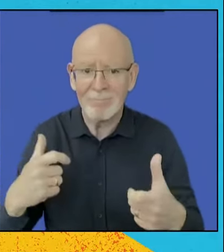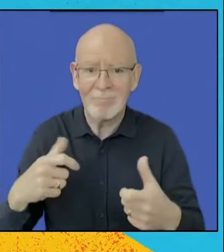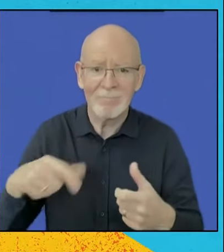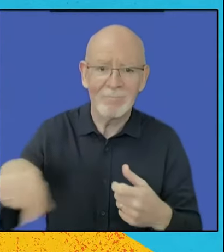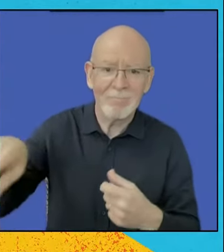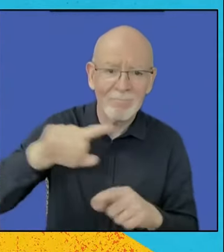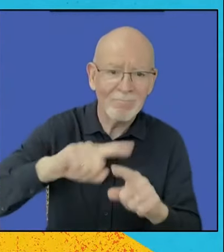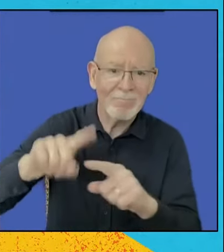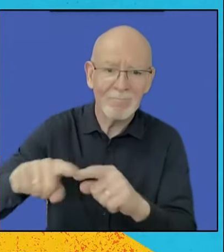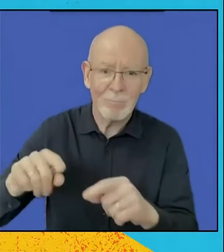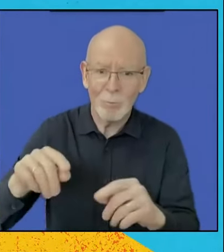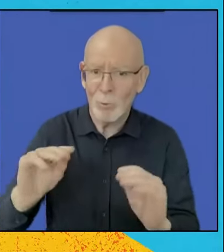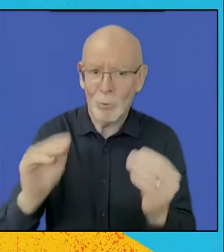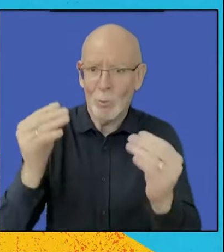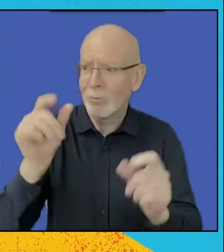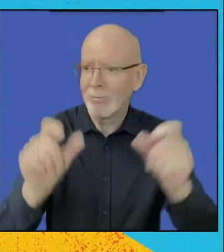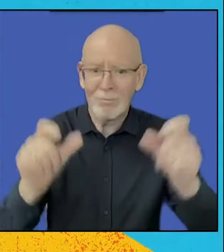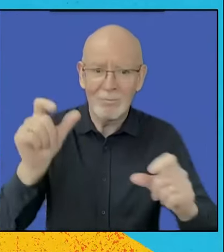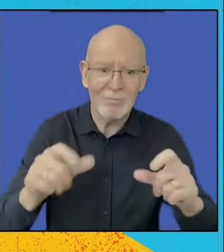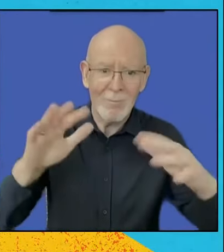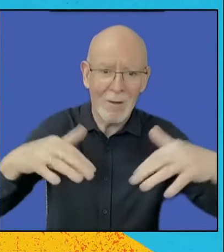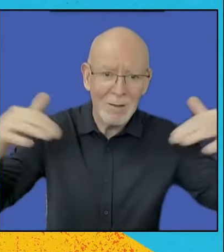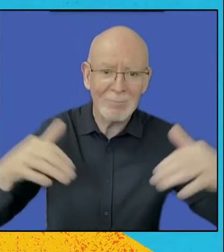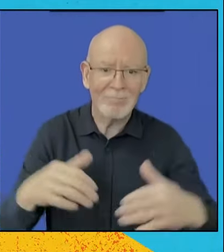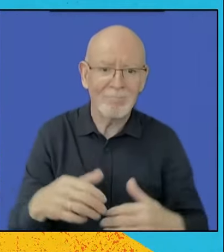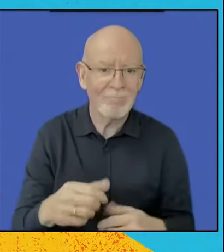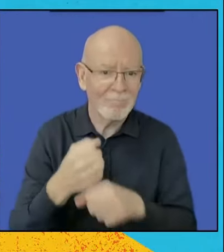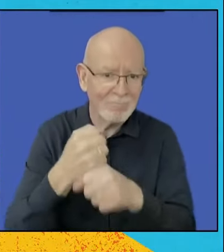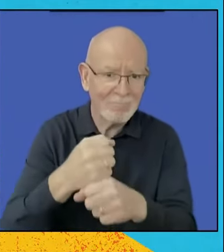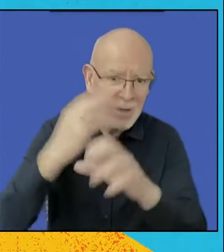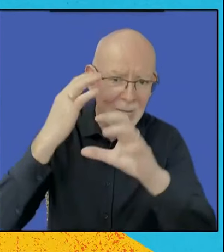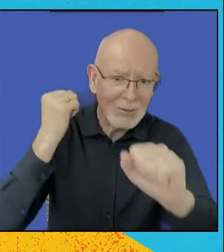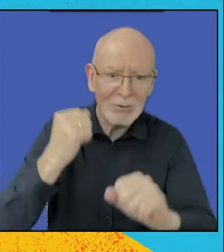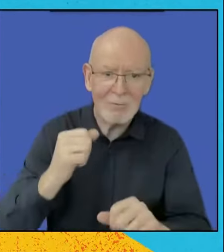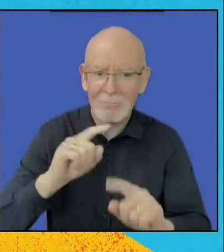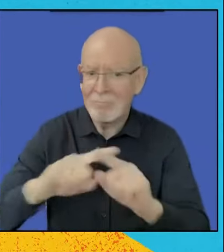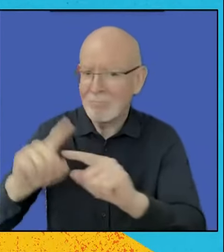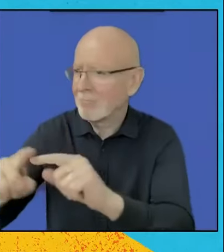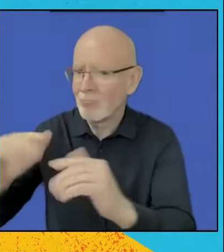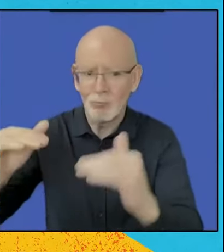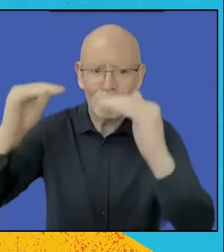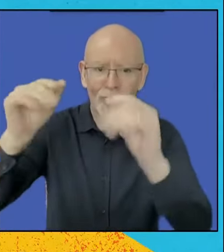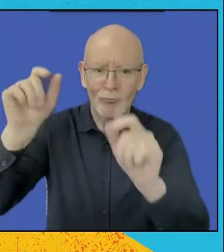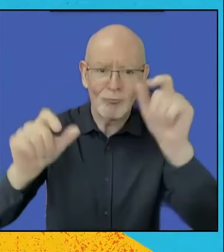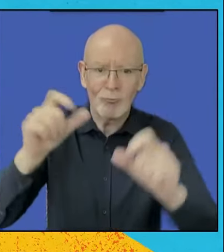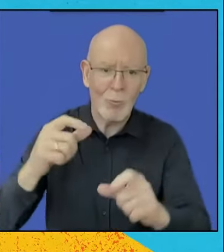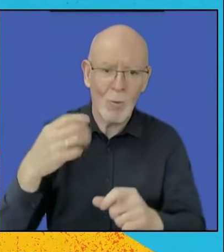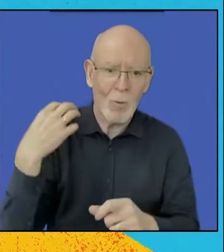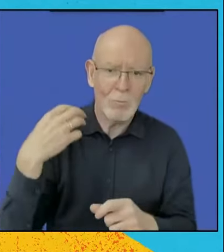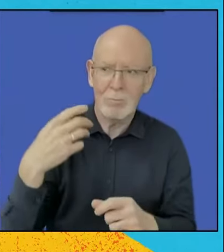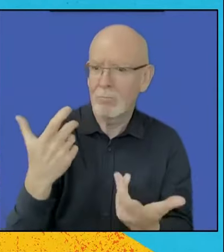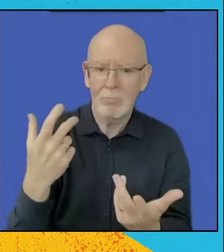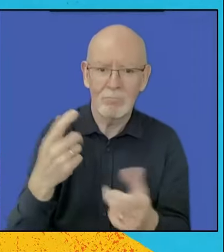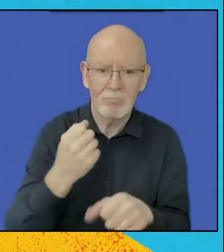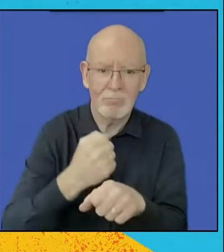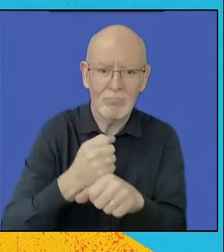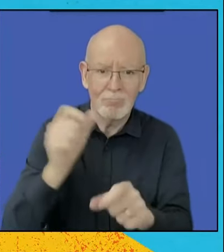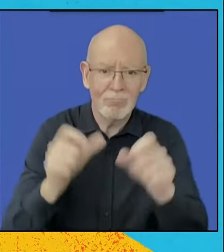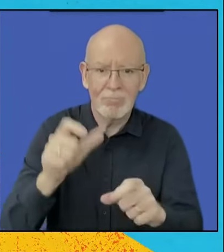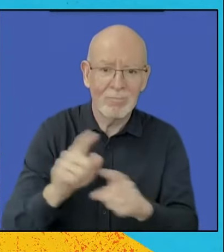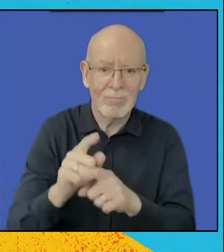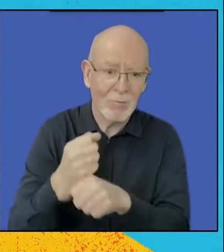issues, including escalating geopolitical tensions, a relentless climate crisis, and persistent